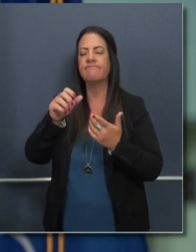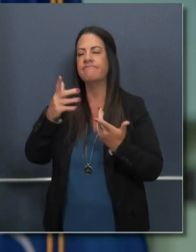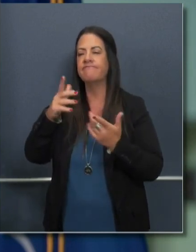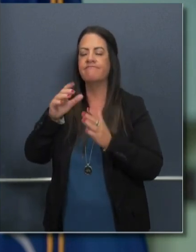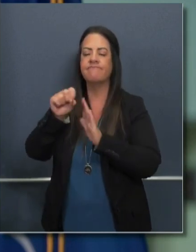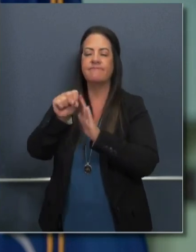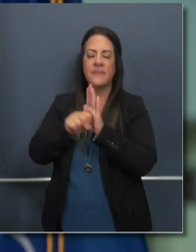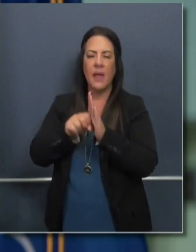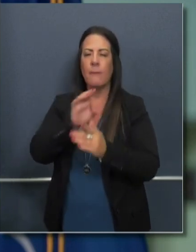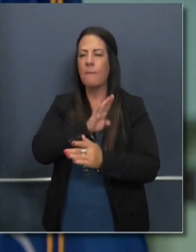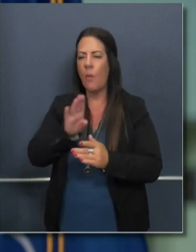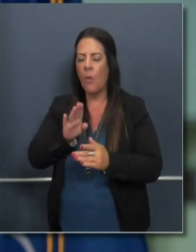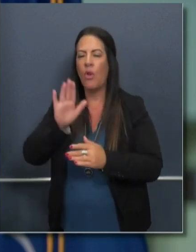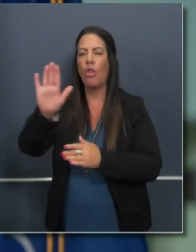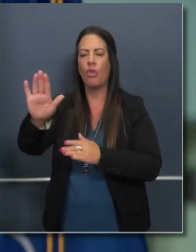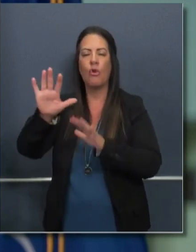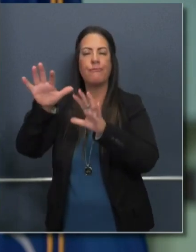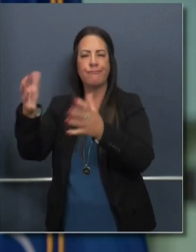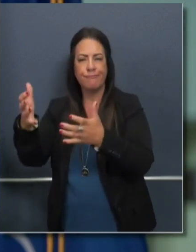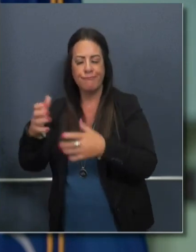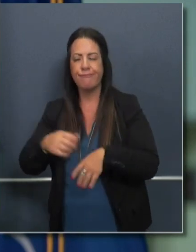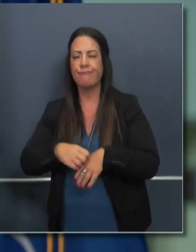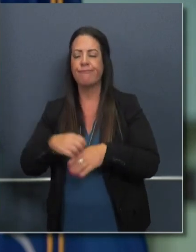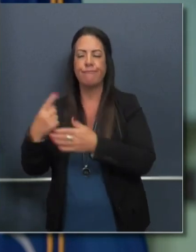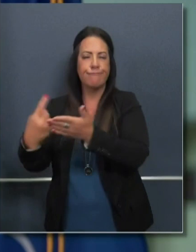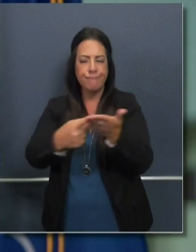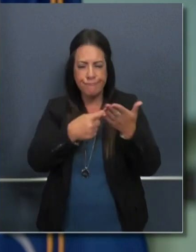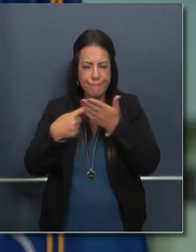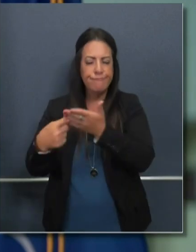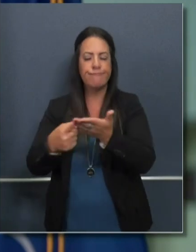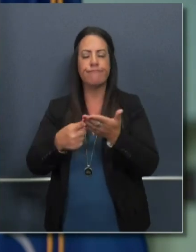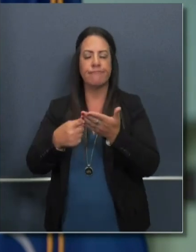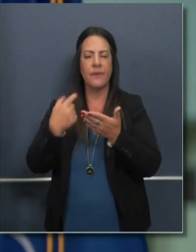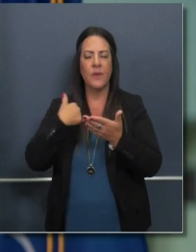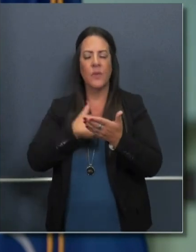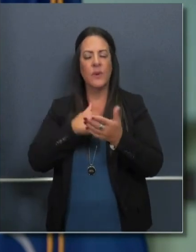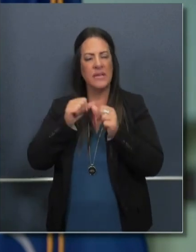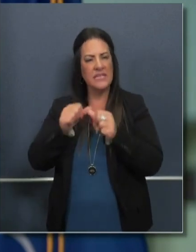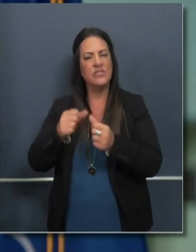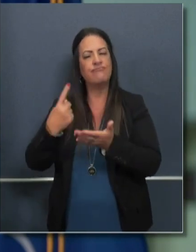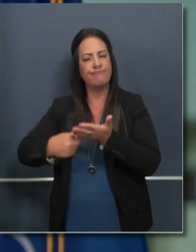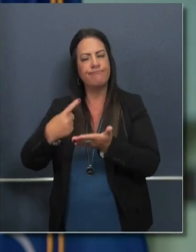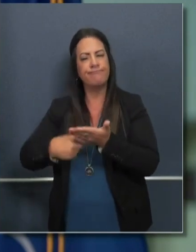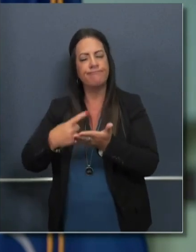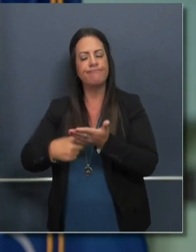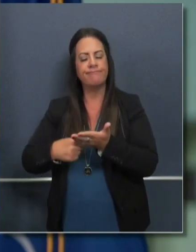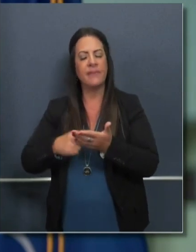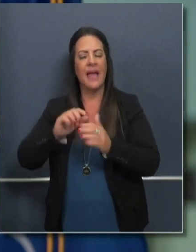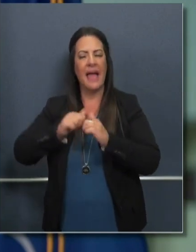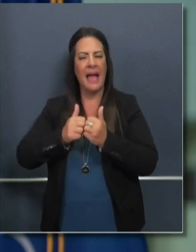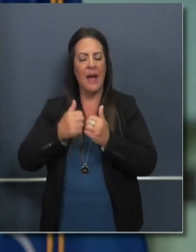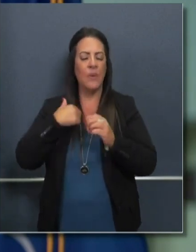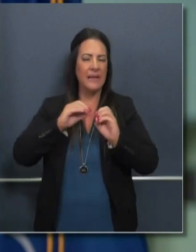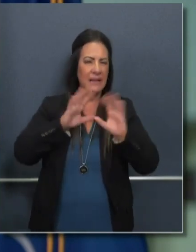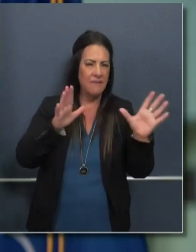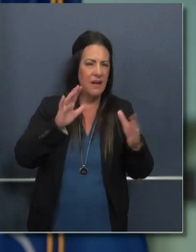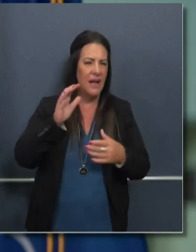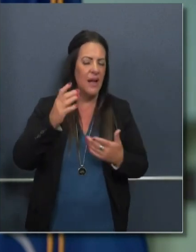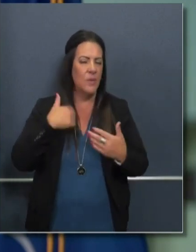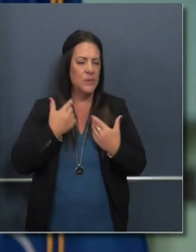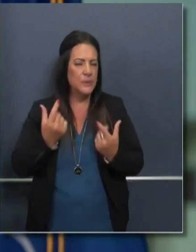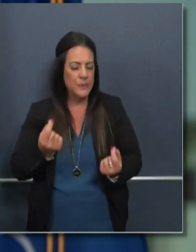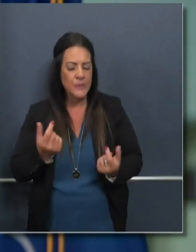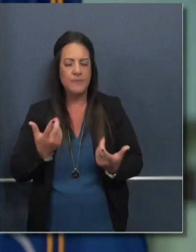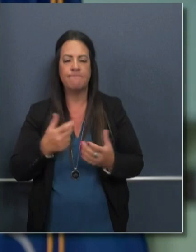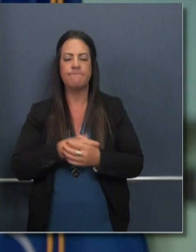Hammond, and our team, and there's a work group. And so we're continuing to work forward to clarify that, because it